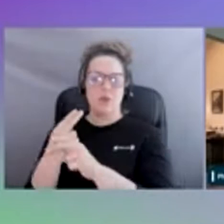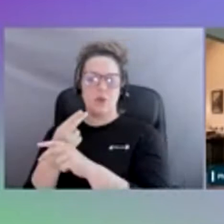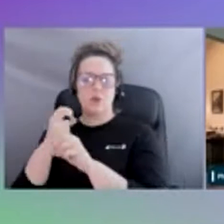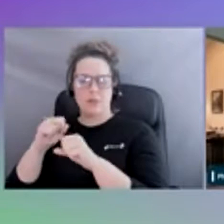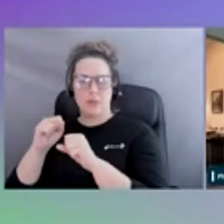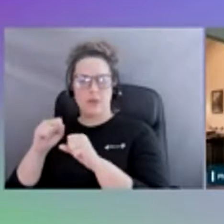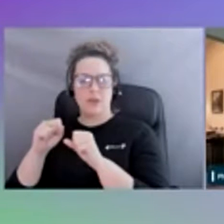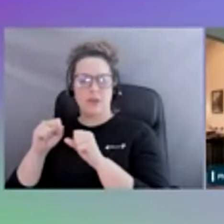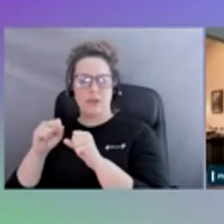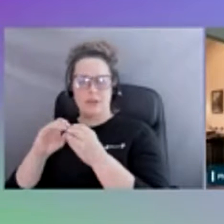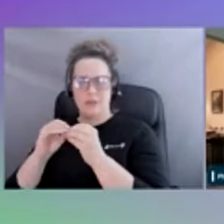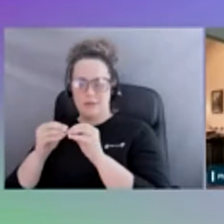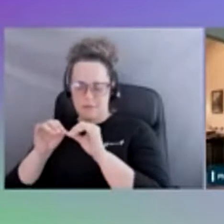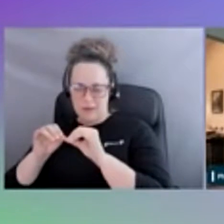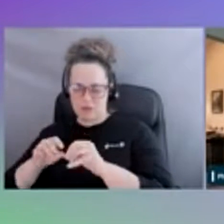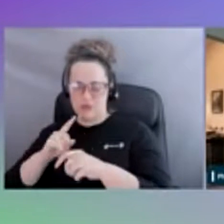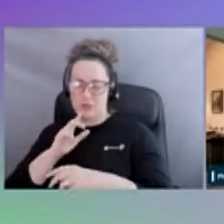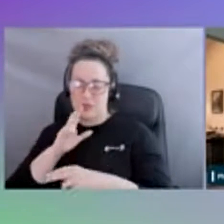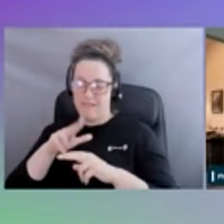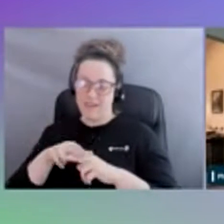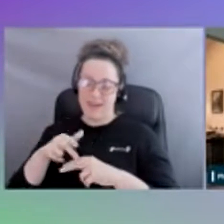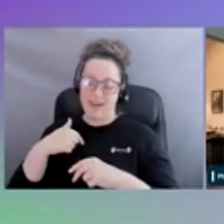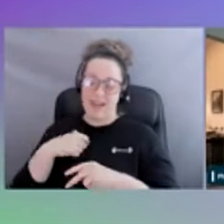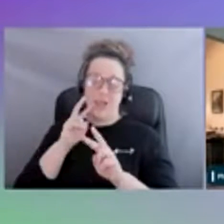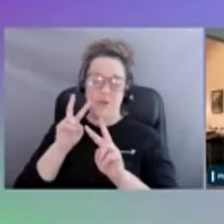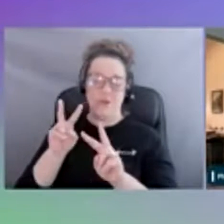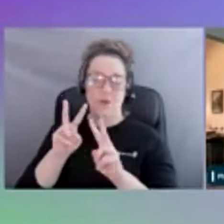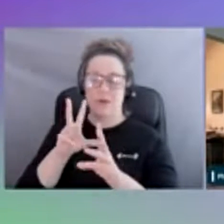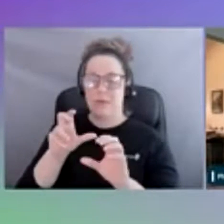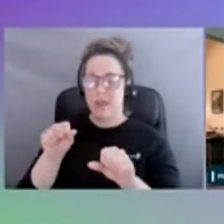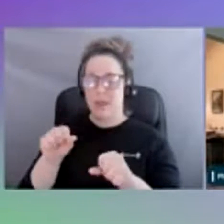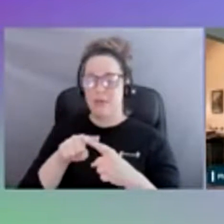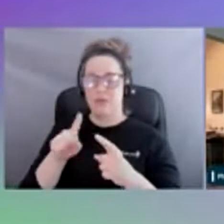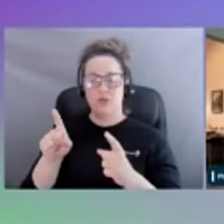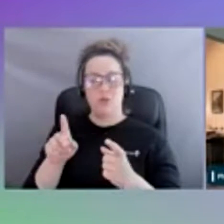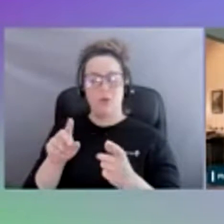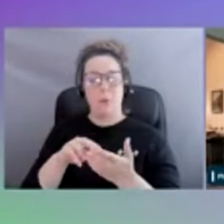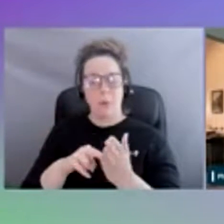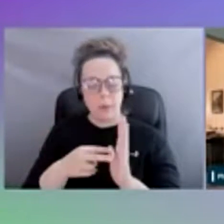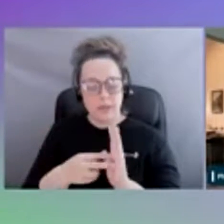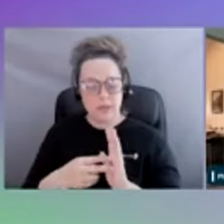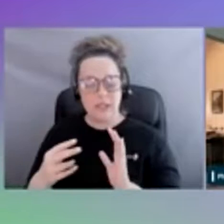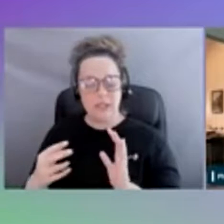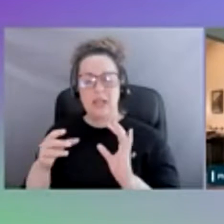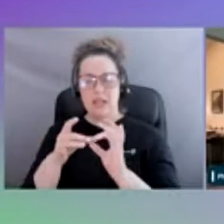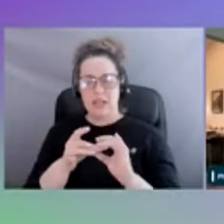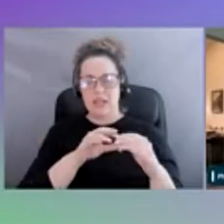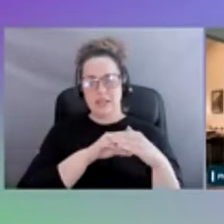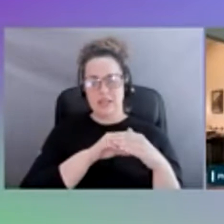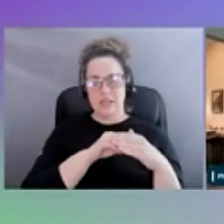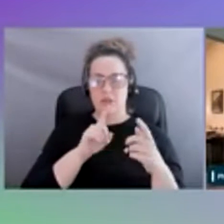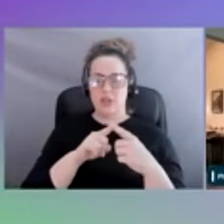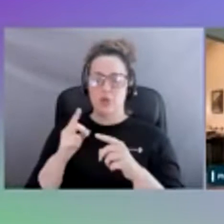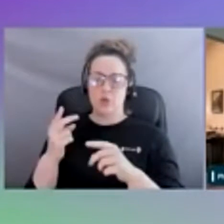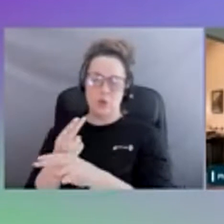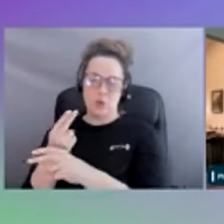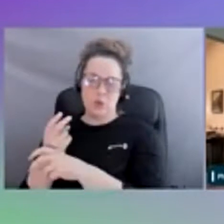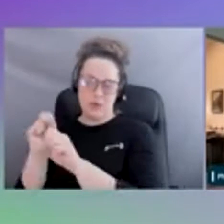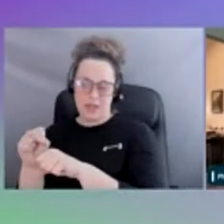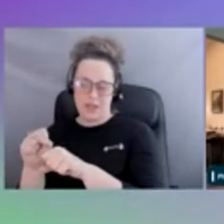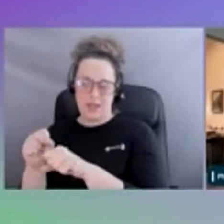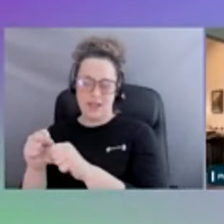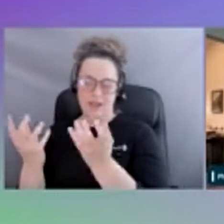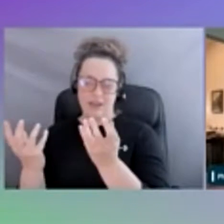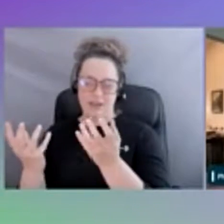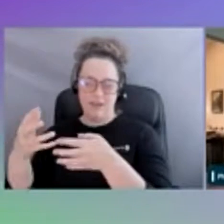fun piece of work. And I look forward to being able to more purposefully link accessibility to usability. But I